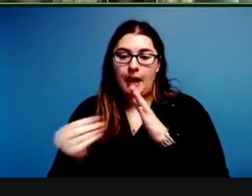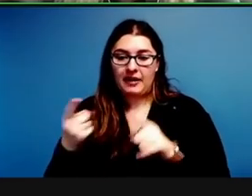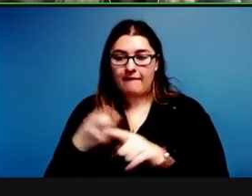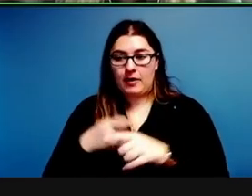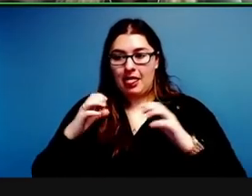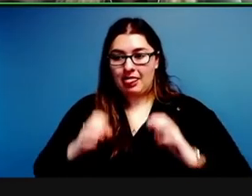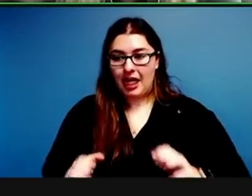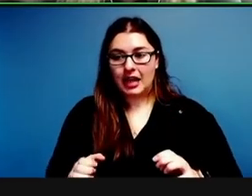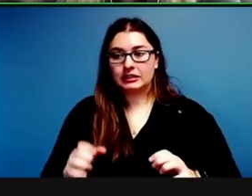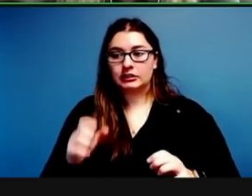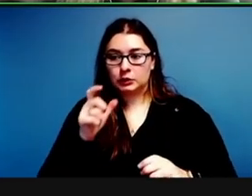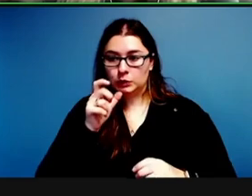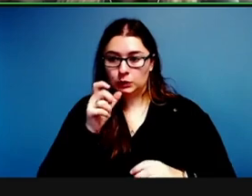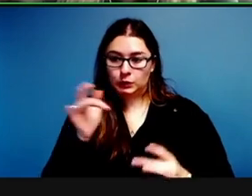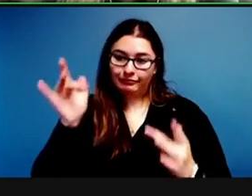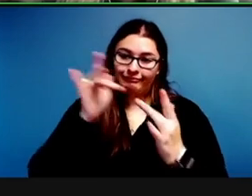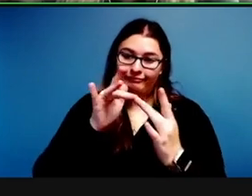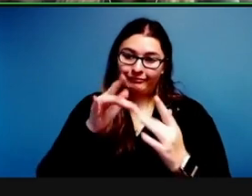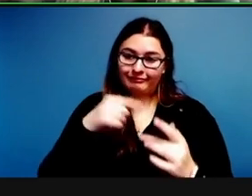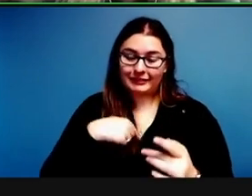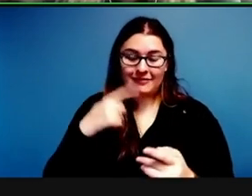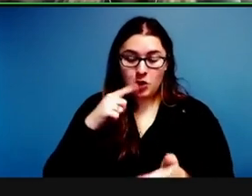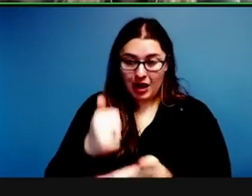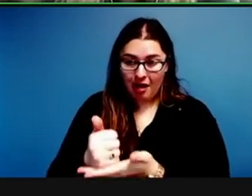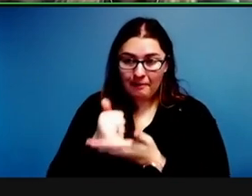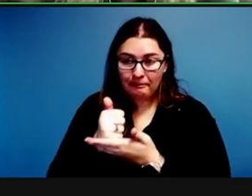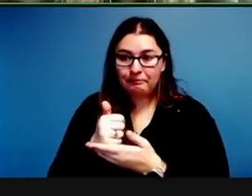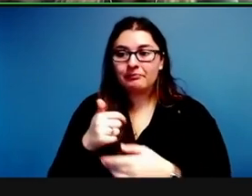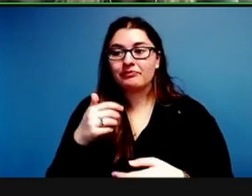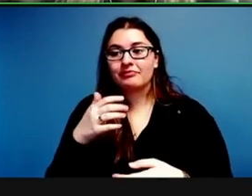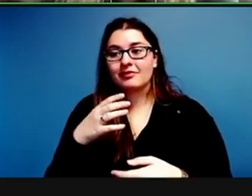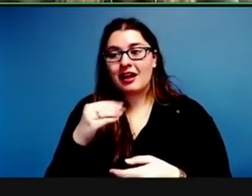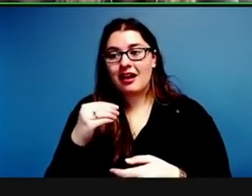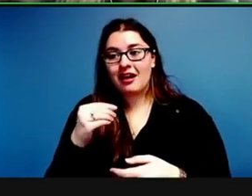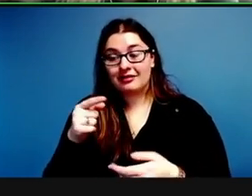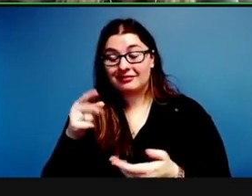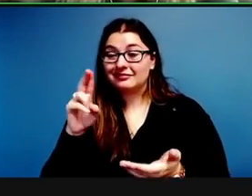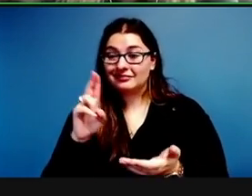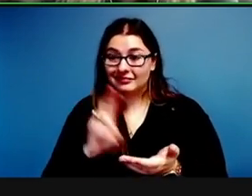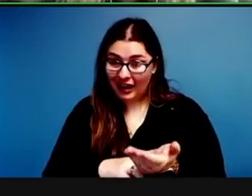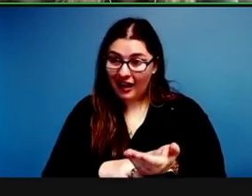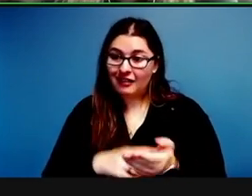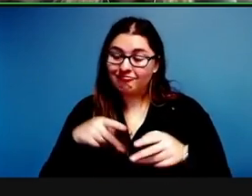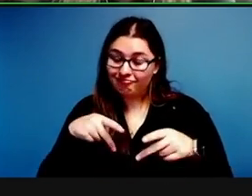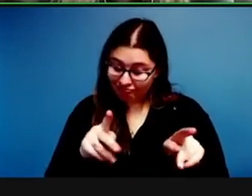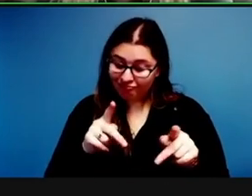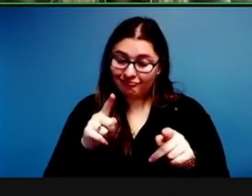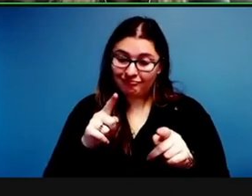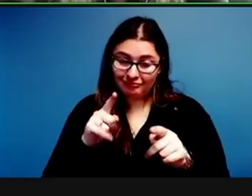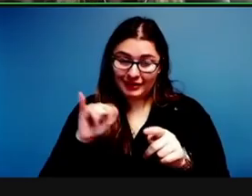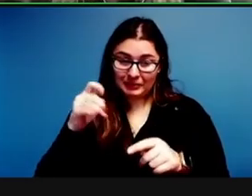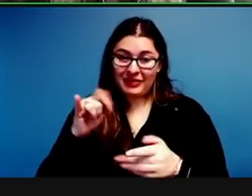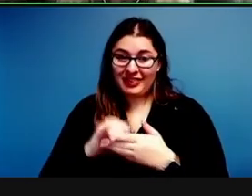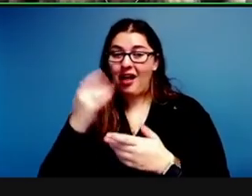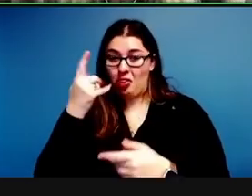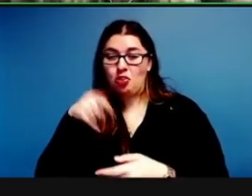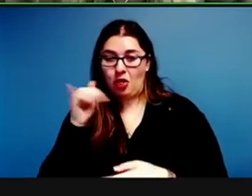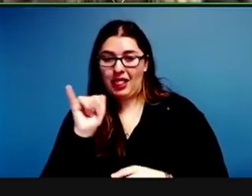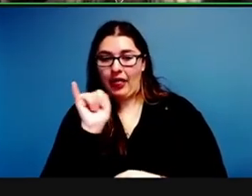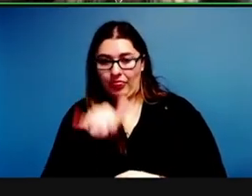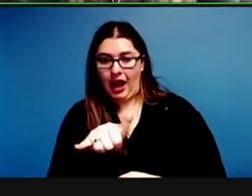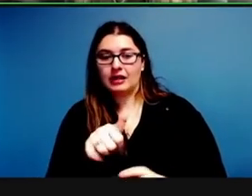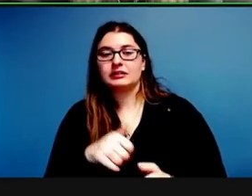who are reaching out to me for assistance and have signed consent to IEPs that do look like